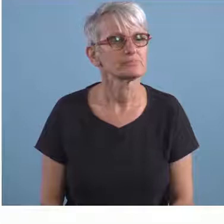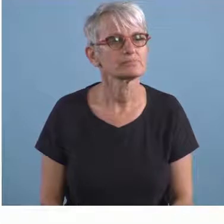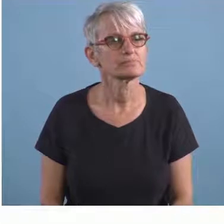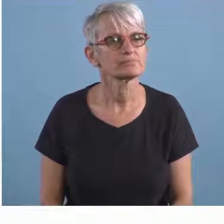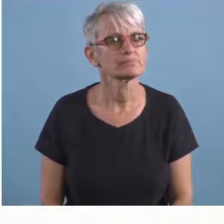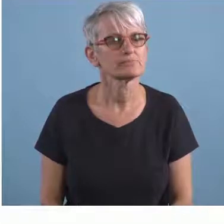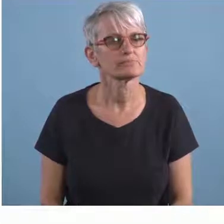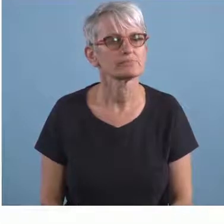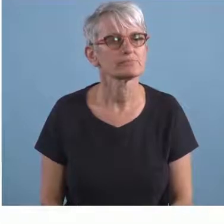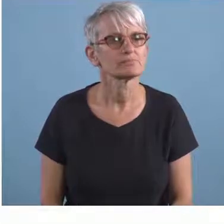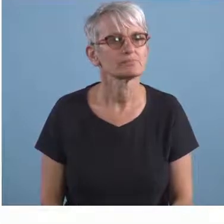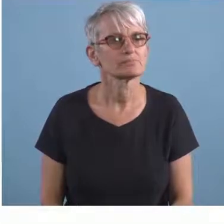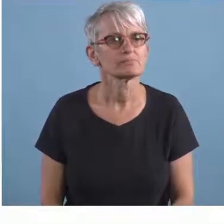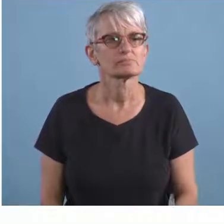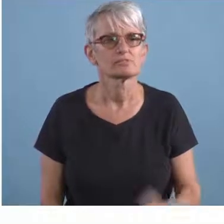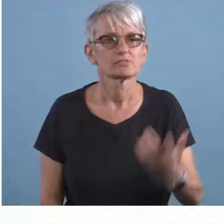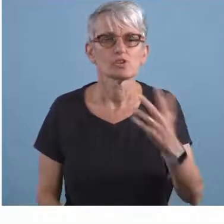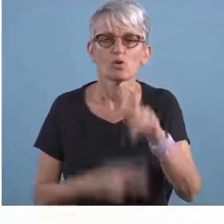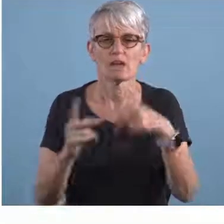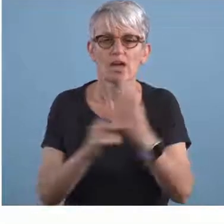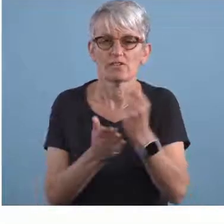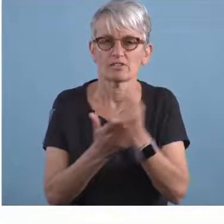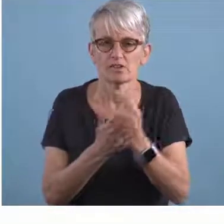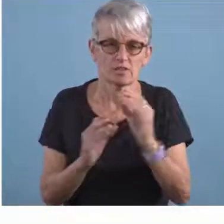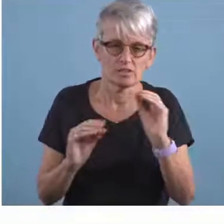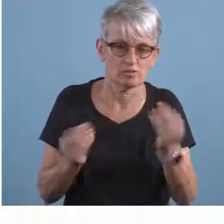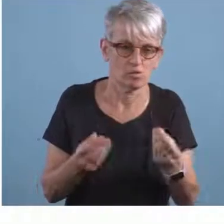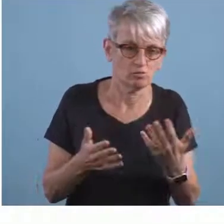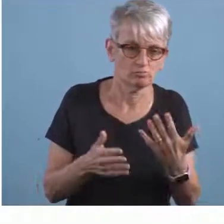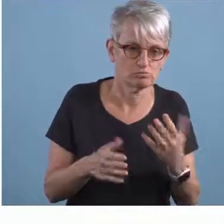no significant effect of the type of therapy.